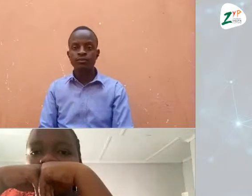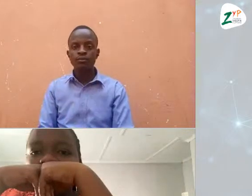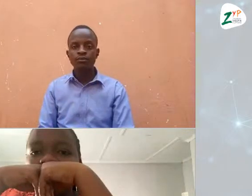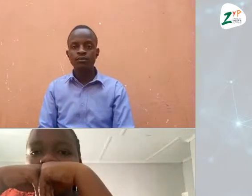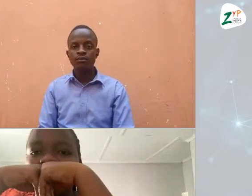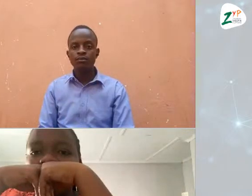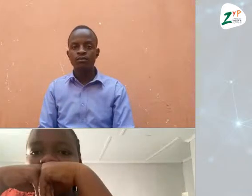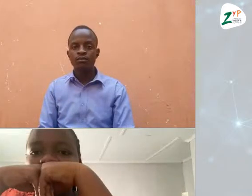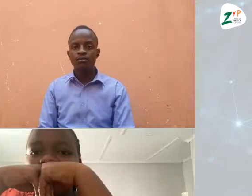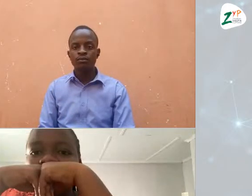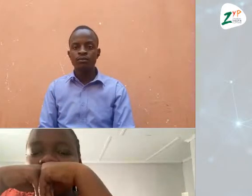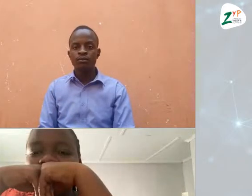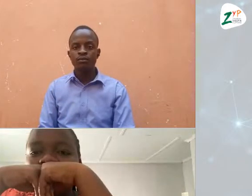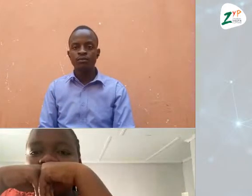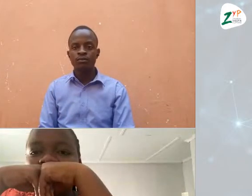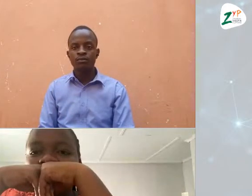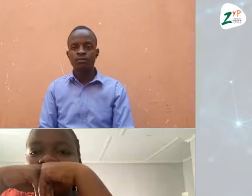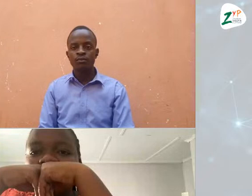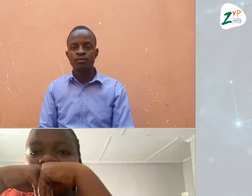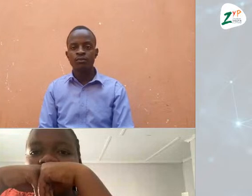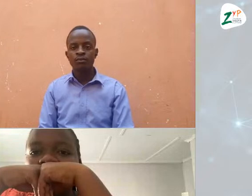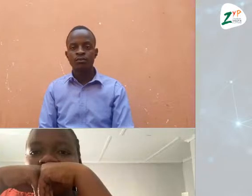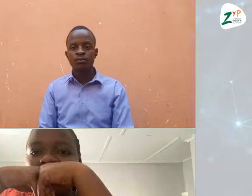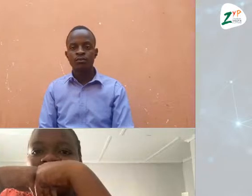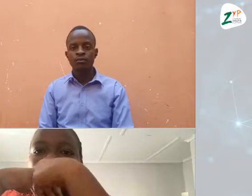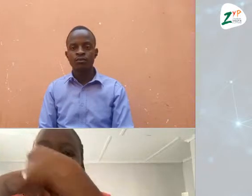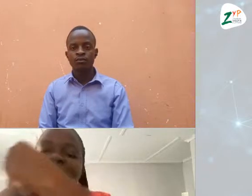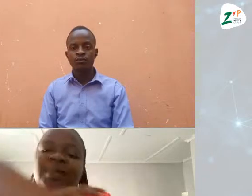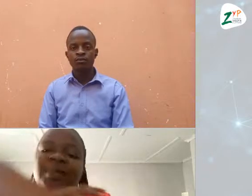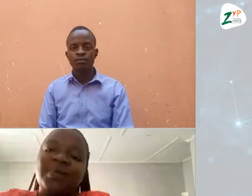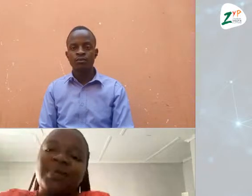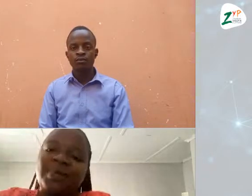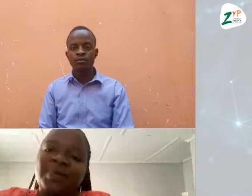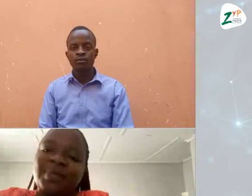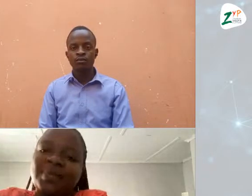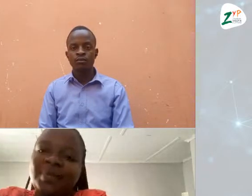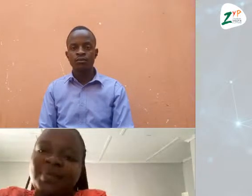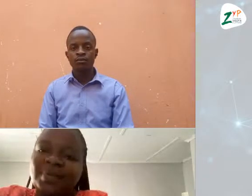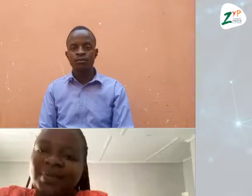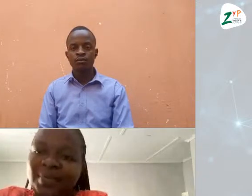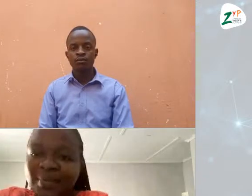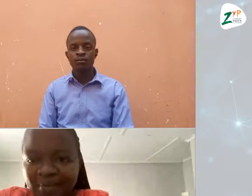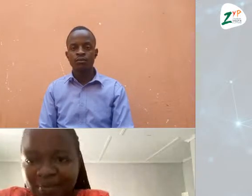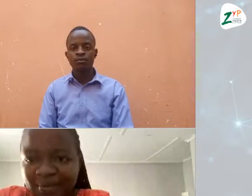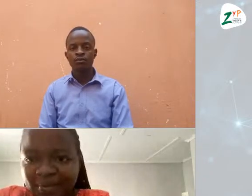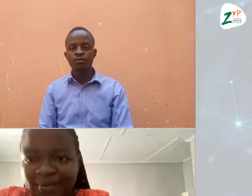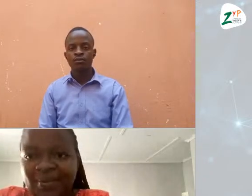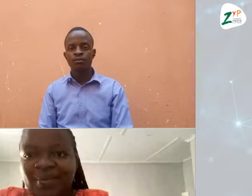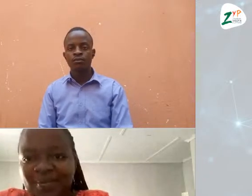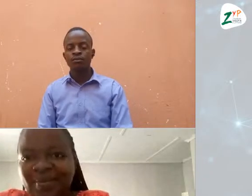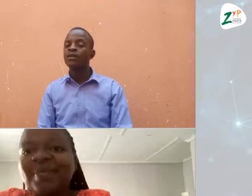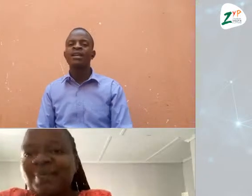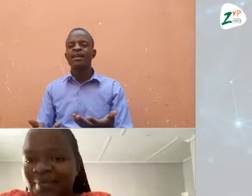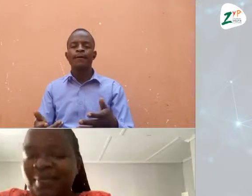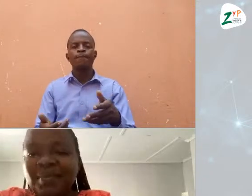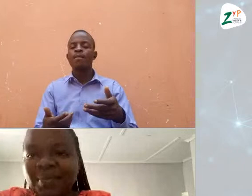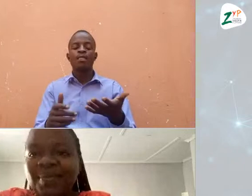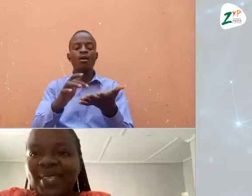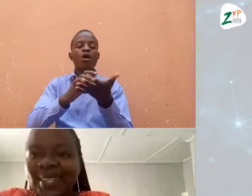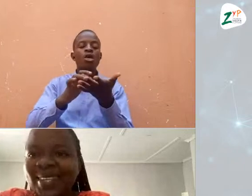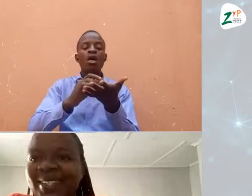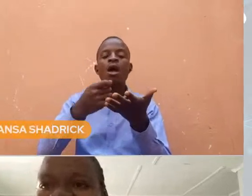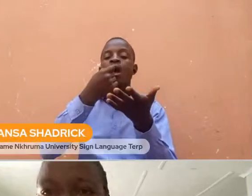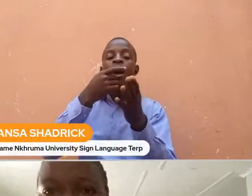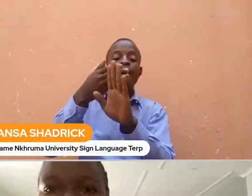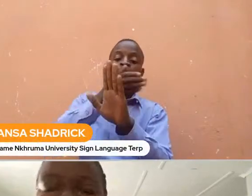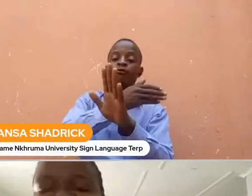ZYP, are there any chances of getting pregnant after using contraceptives? Very, very good question. What do you have to